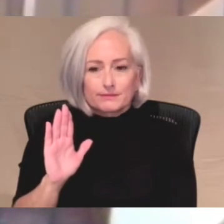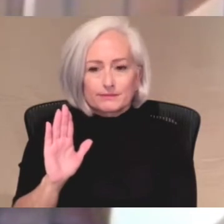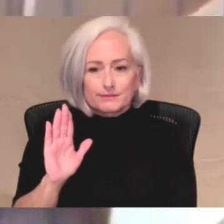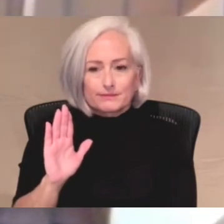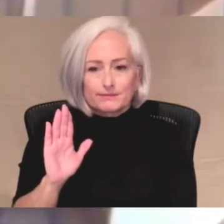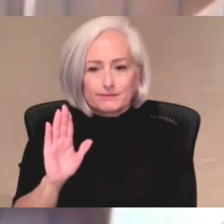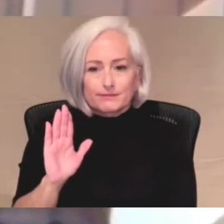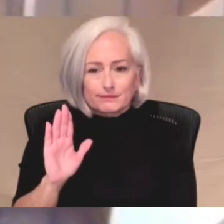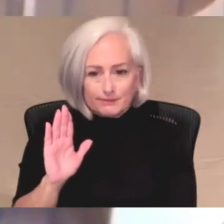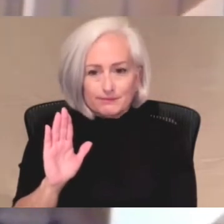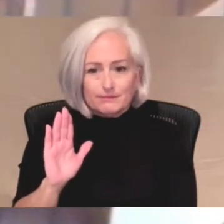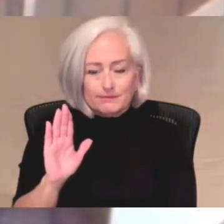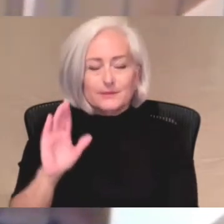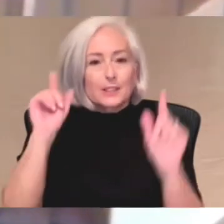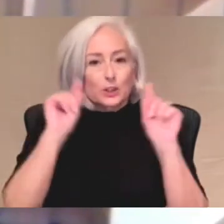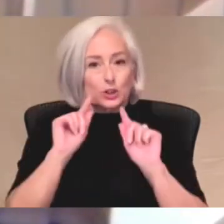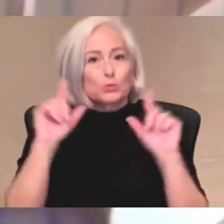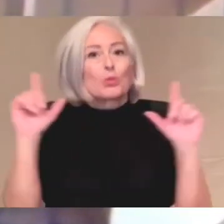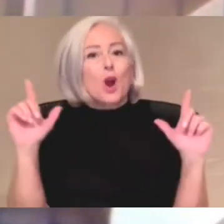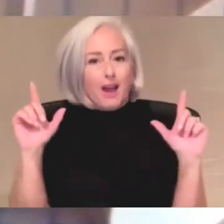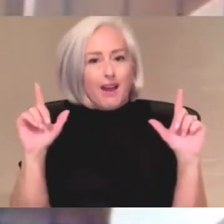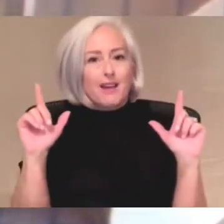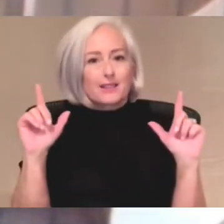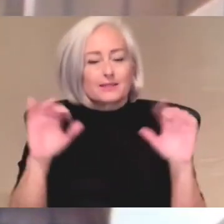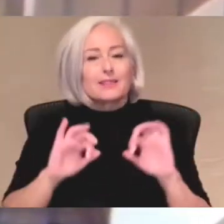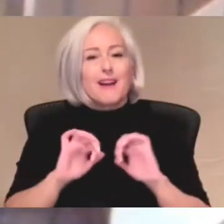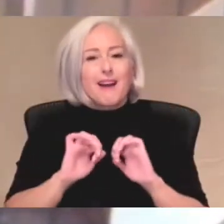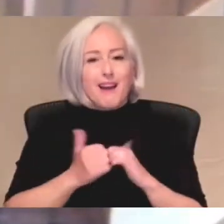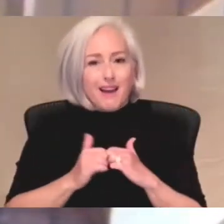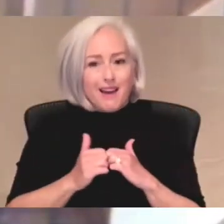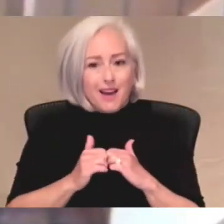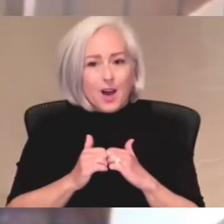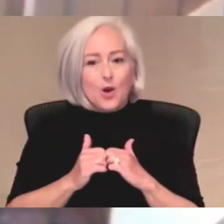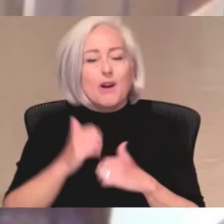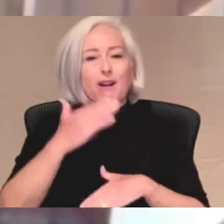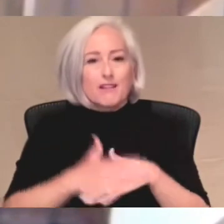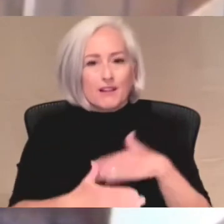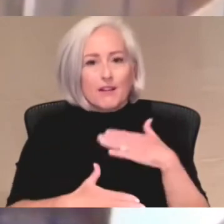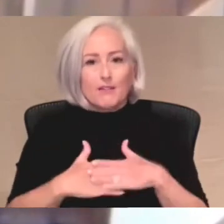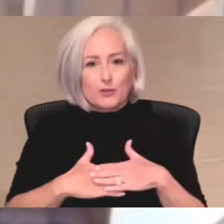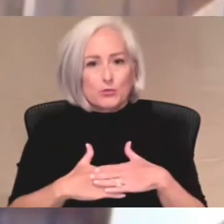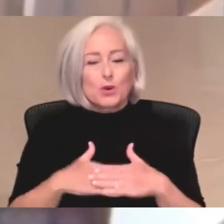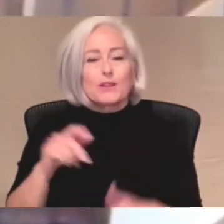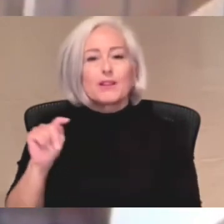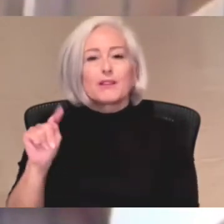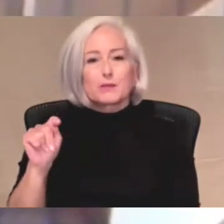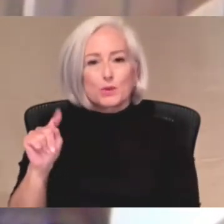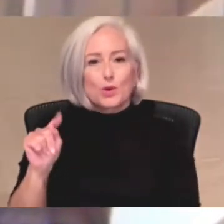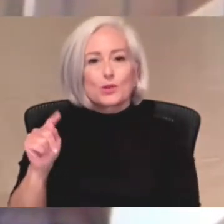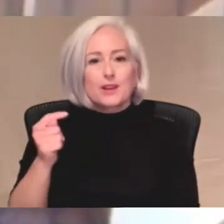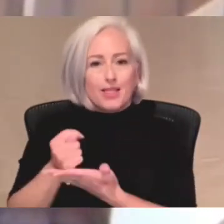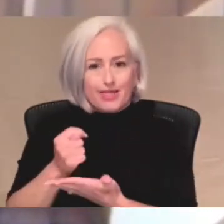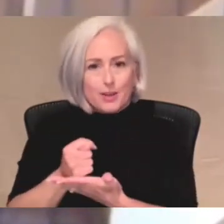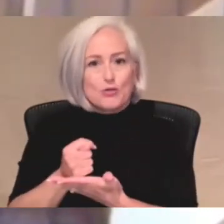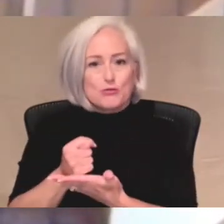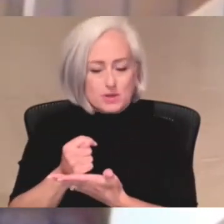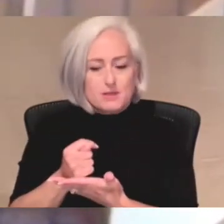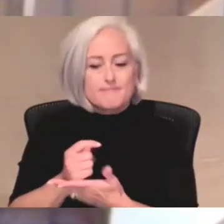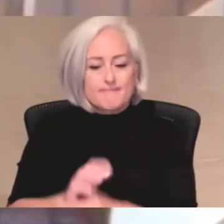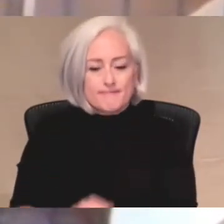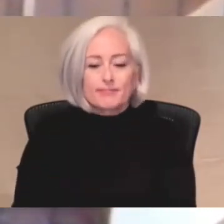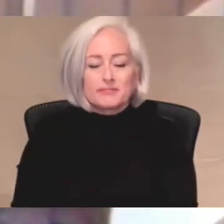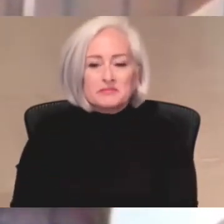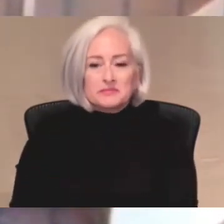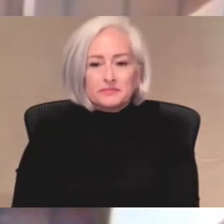very surprised at how comfortable the whole experience was,